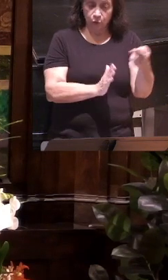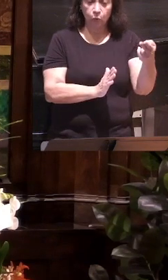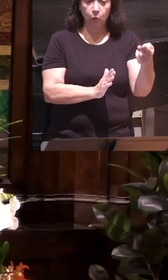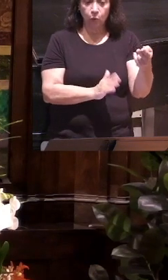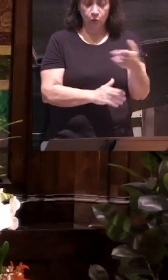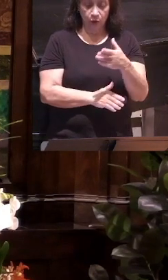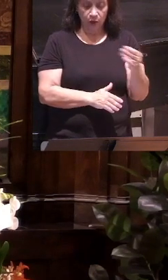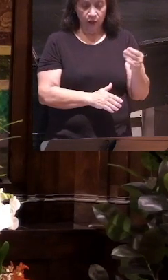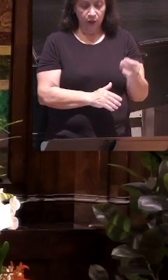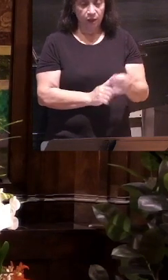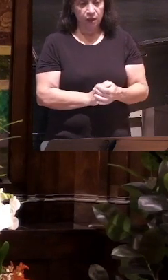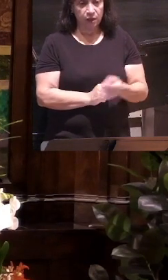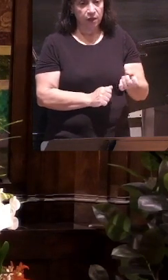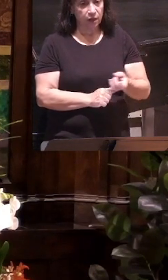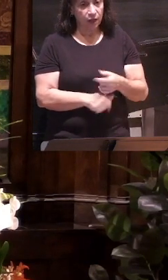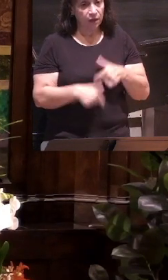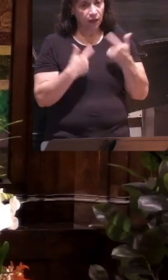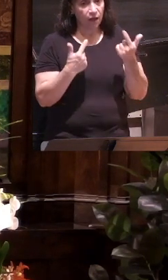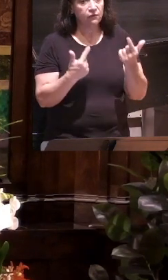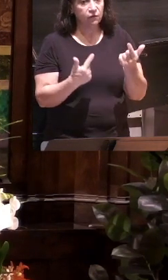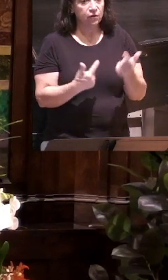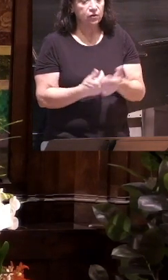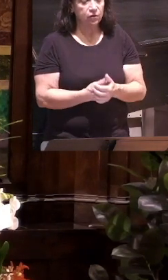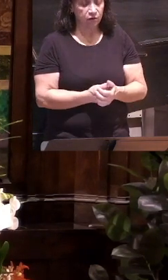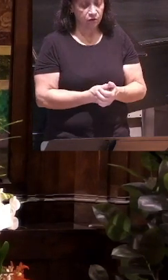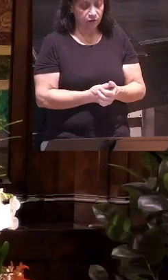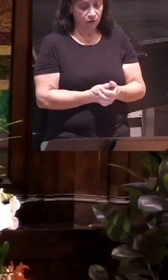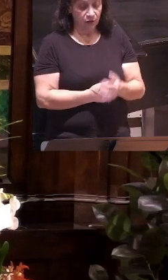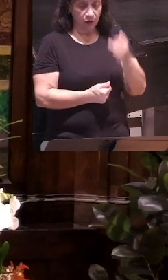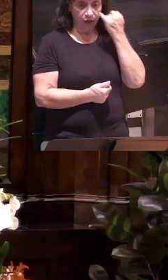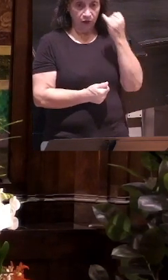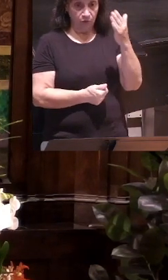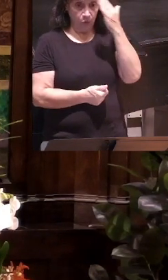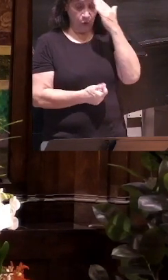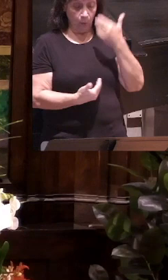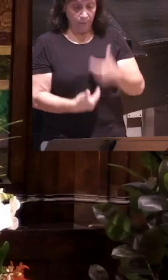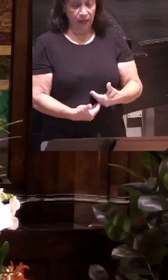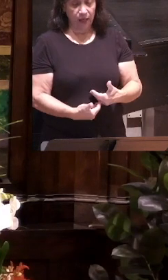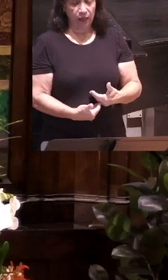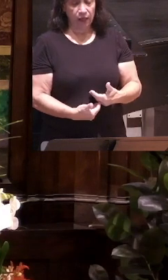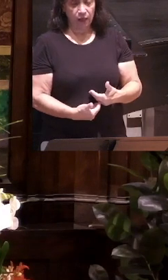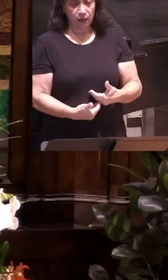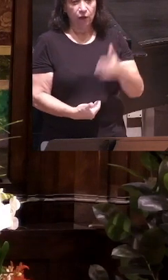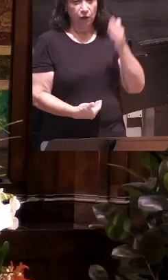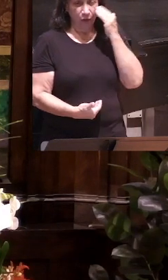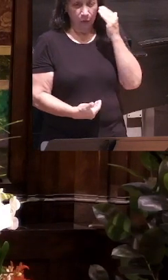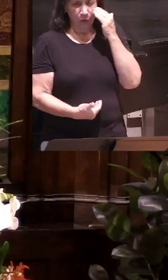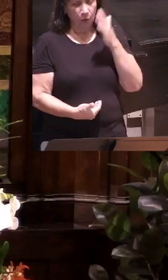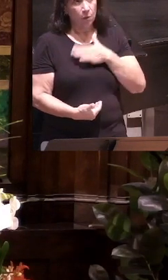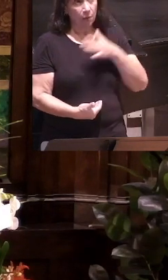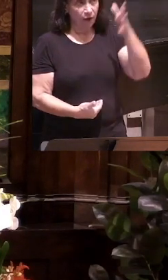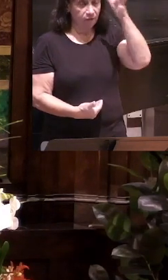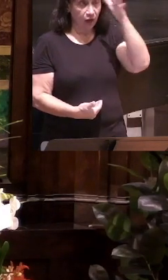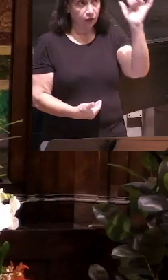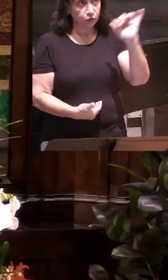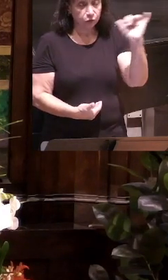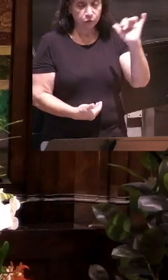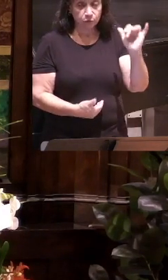truth, and the life. If you know me, you will know my Father